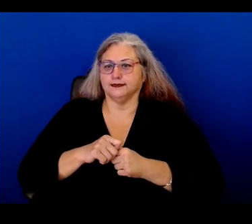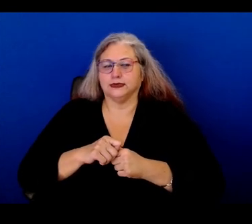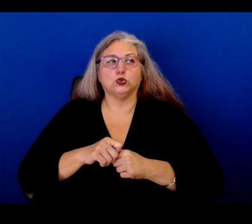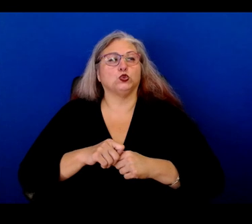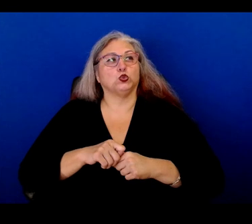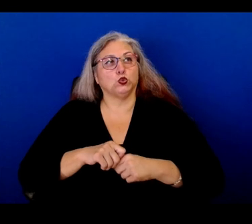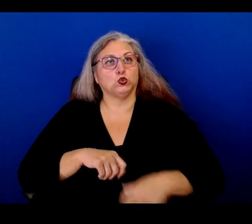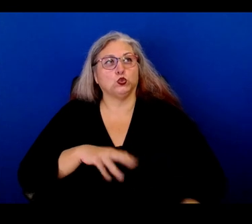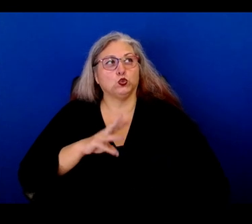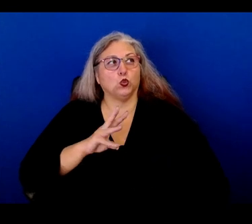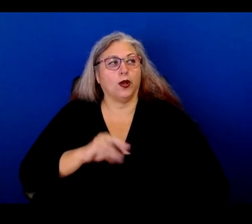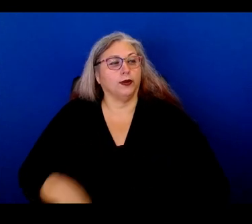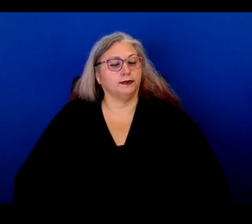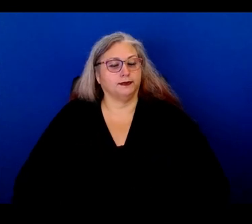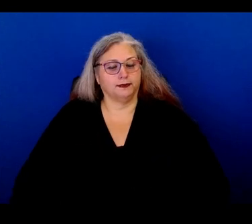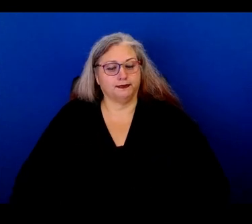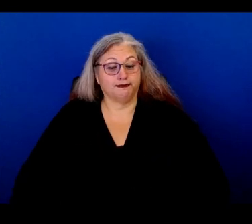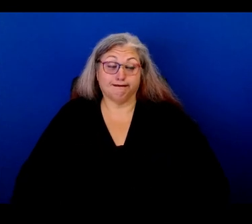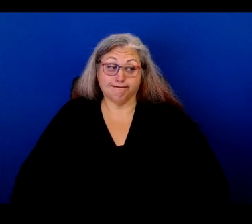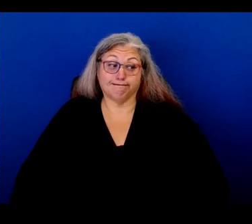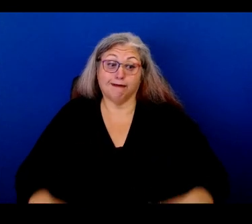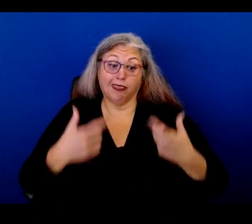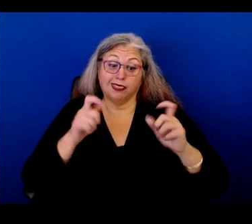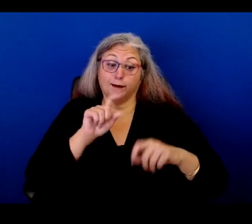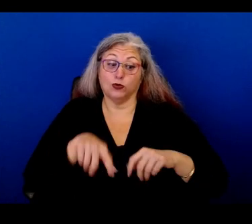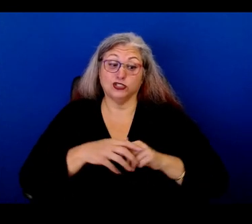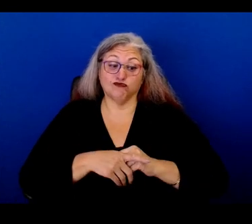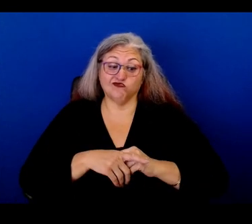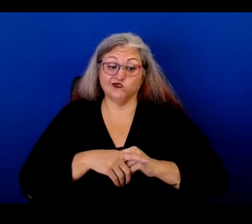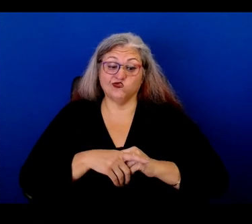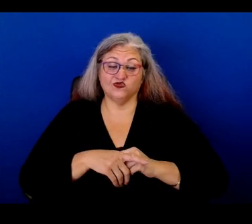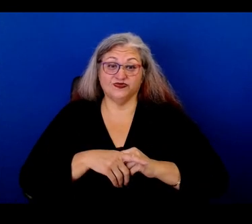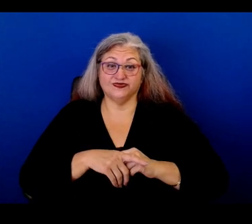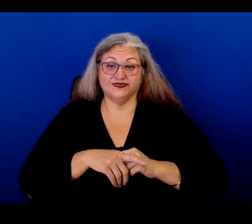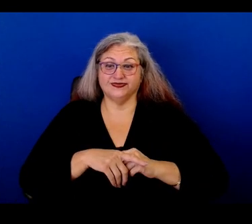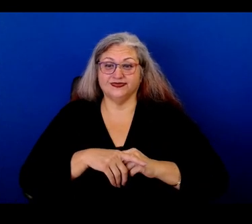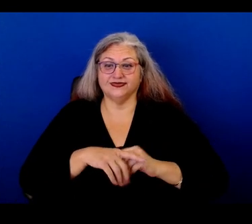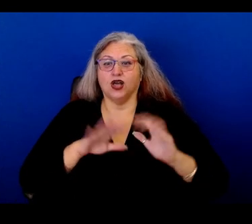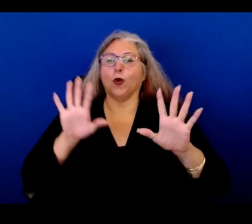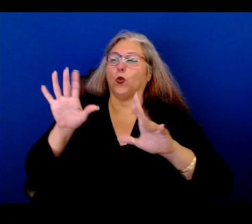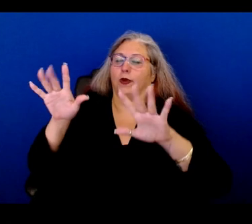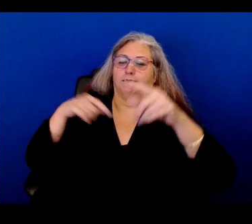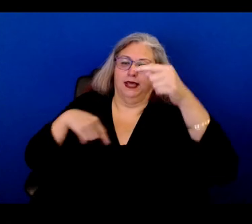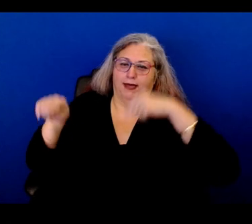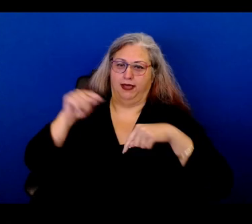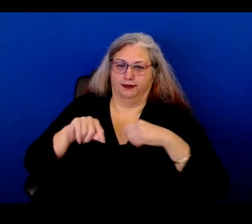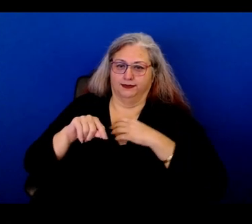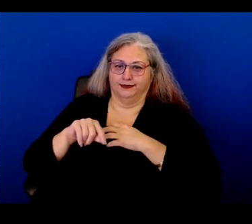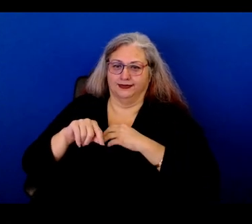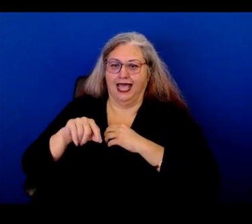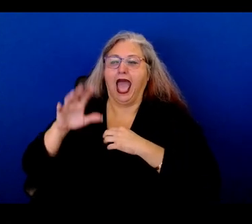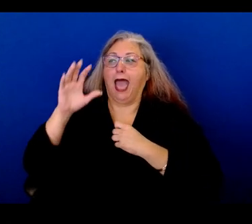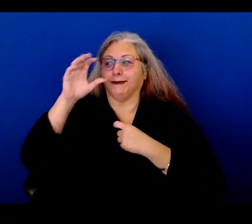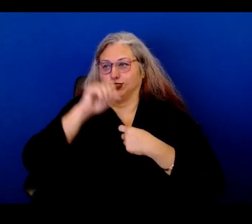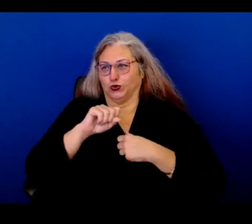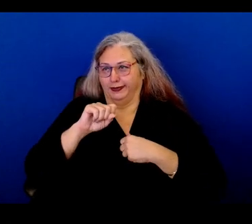That's a big question. That's like a... Let me back up. That's assuming that you're not going to be